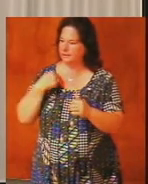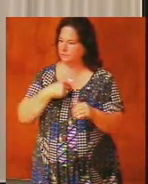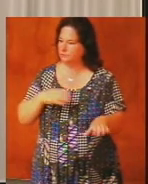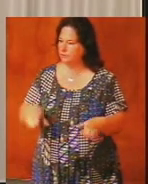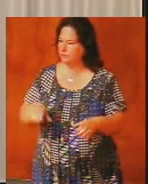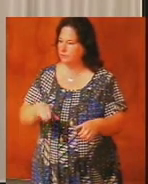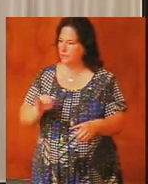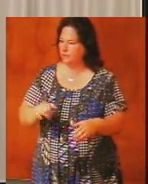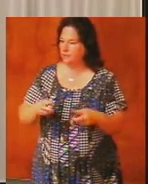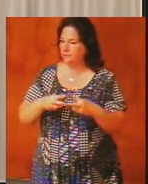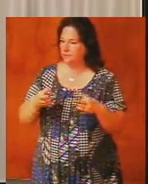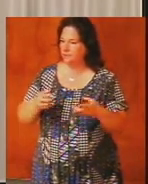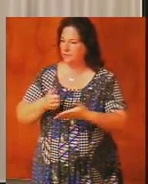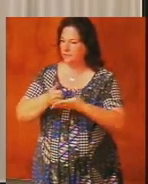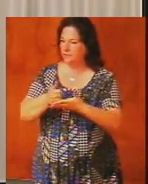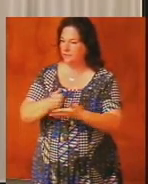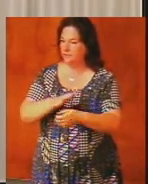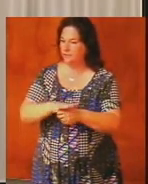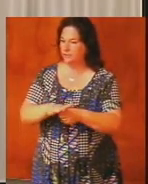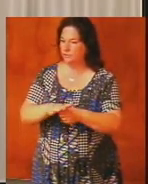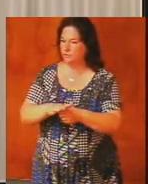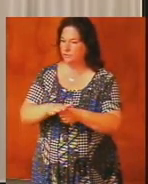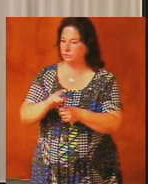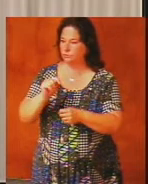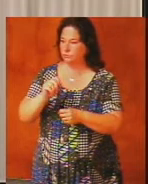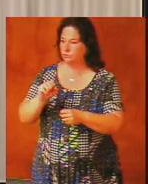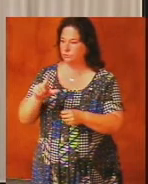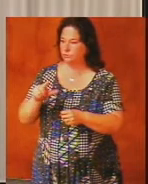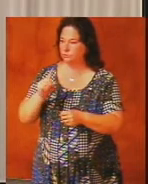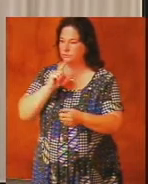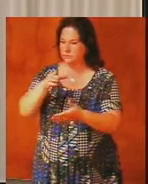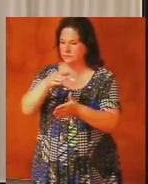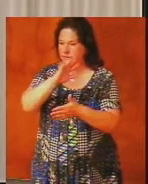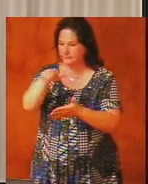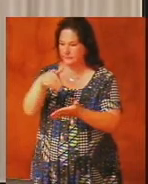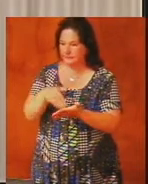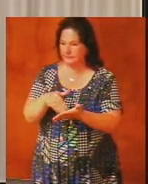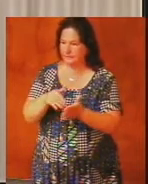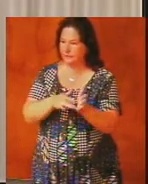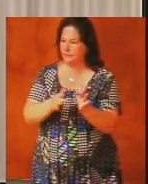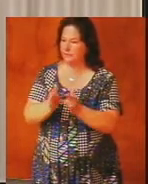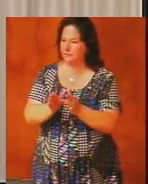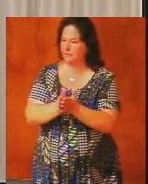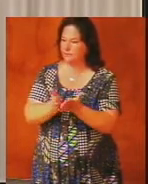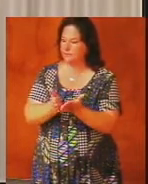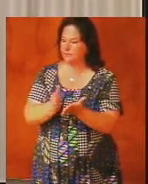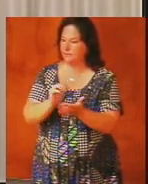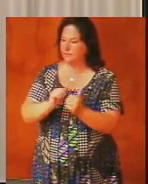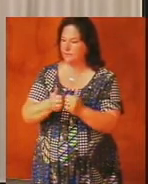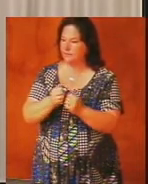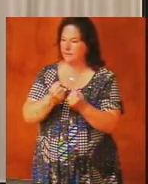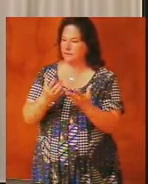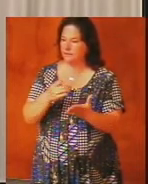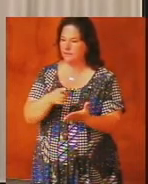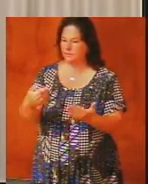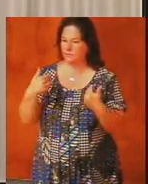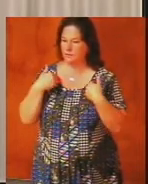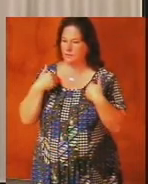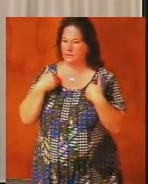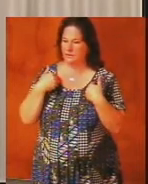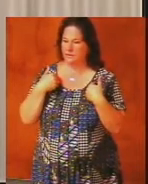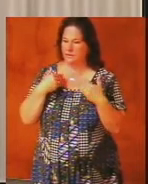Well, a very helpful tool is the center column reference in your Bible. How many of you have a Bible with a center column